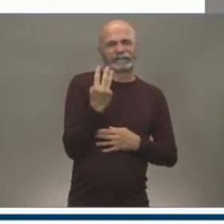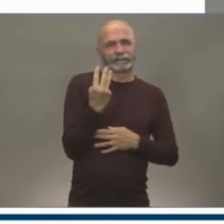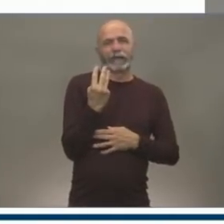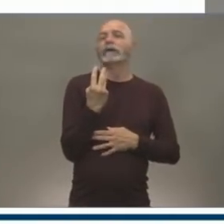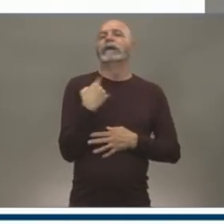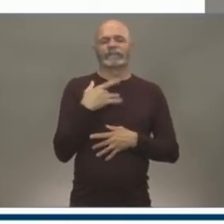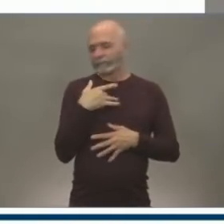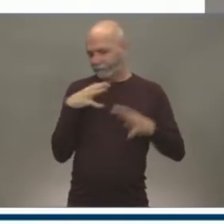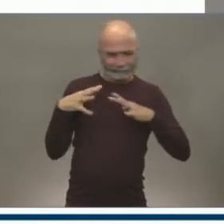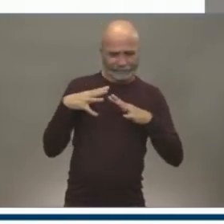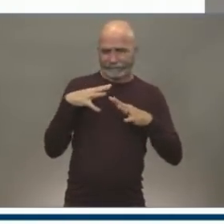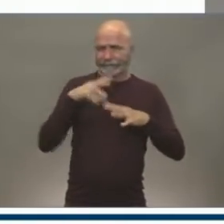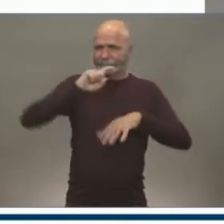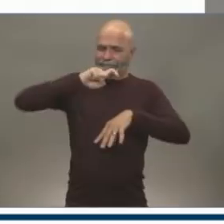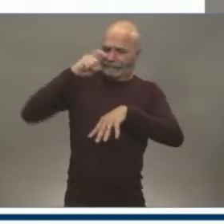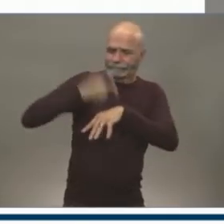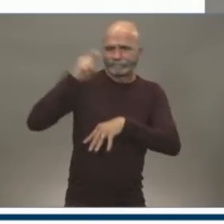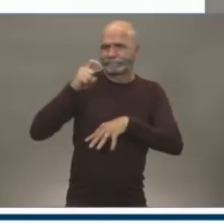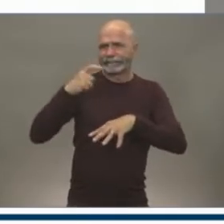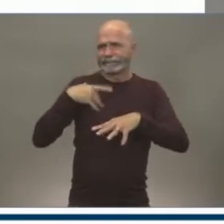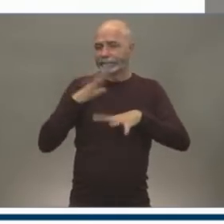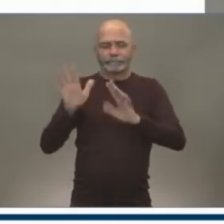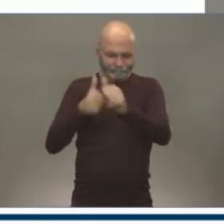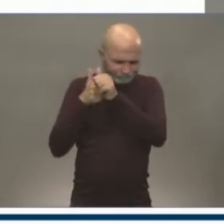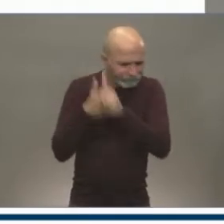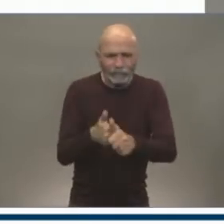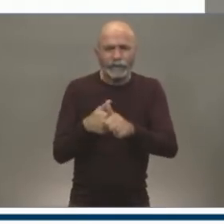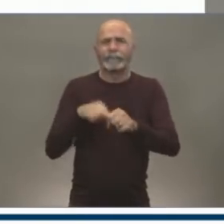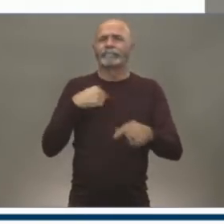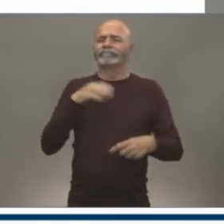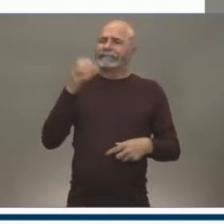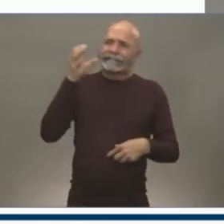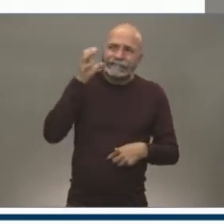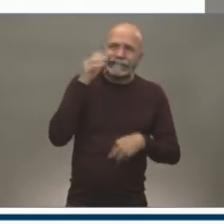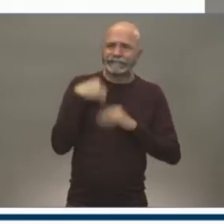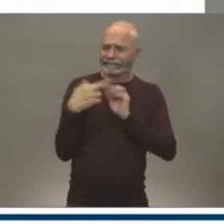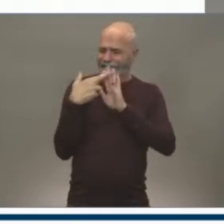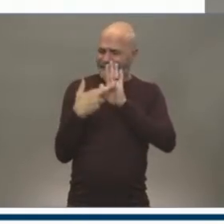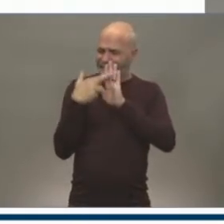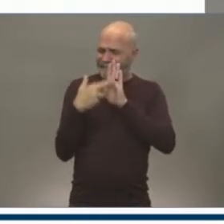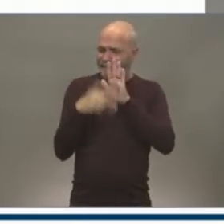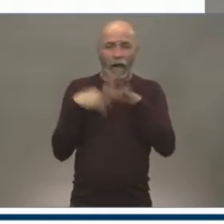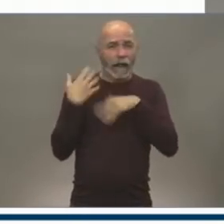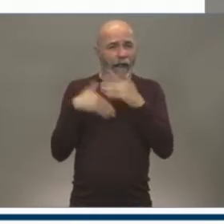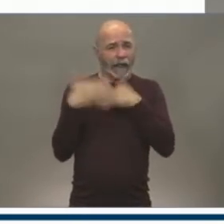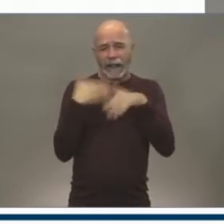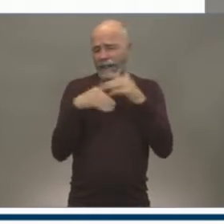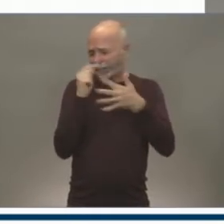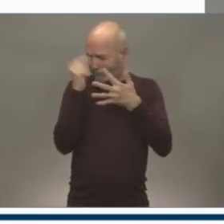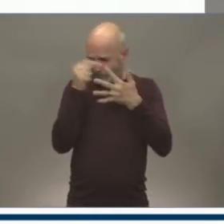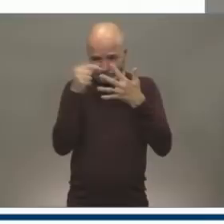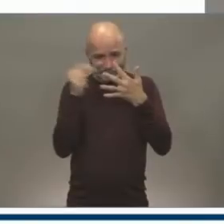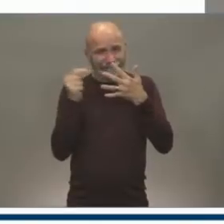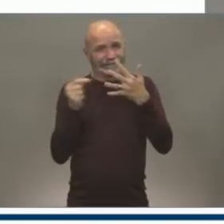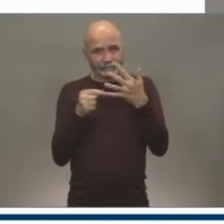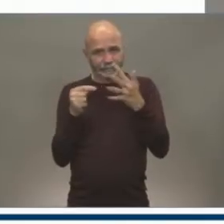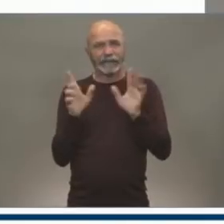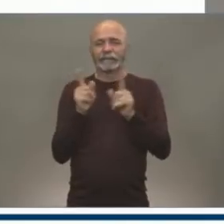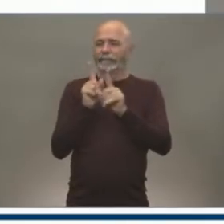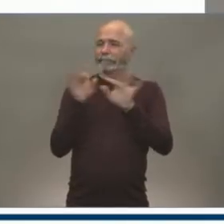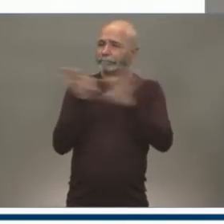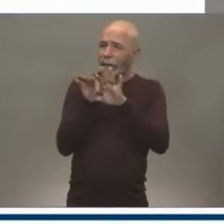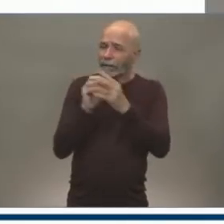We need to continue to closely follow all the protocols everywhere in the province. Wave 2 is clearly here in